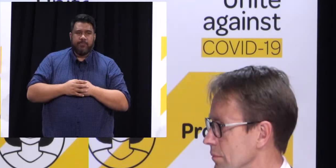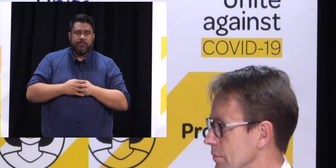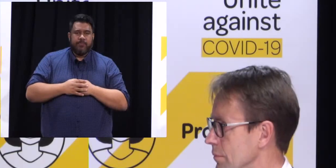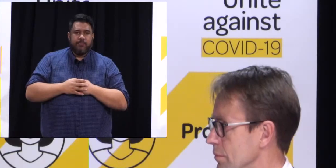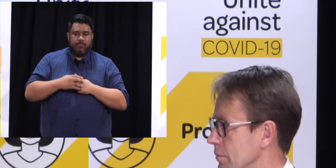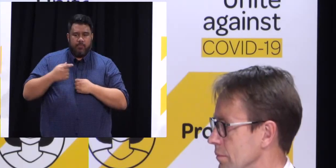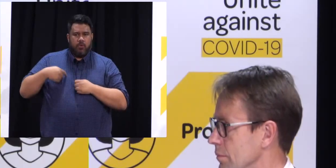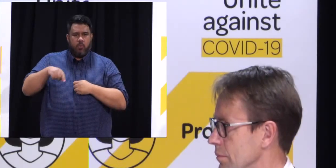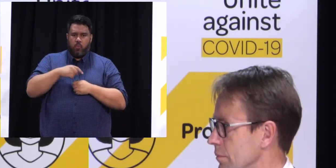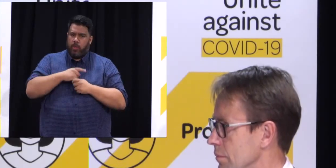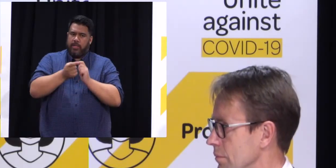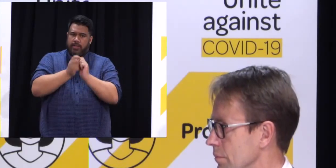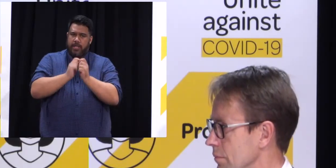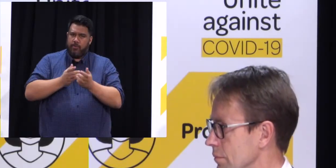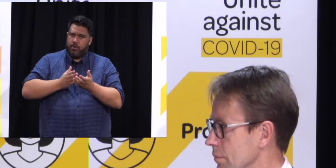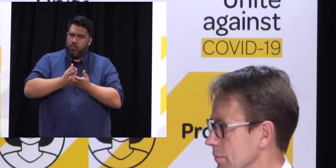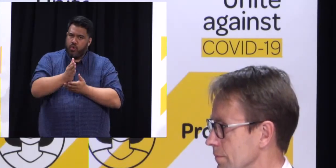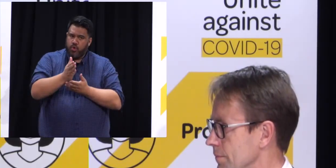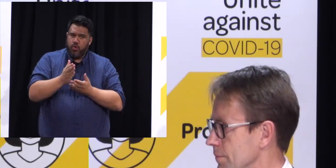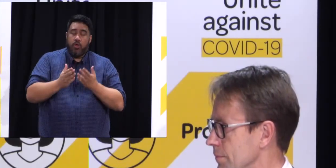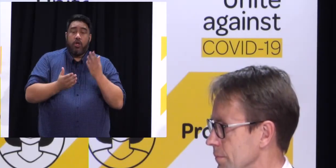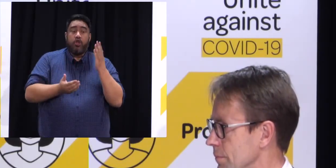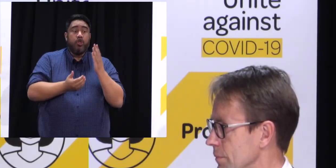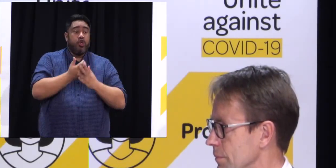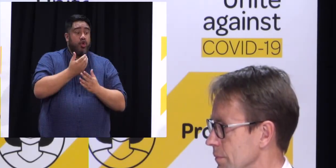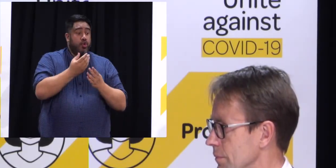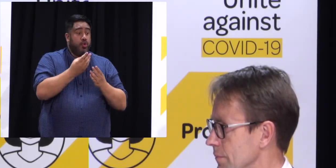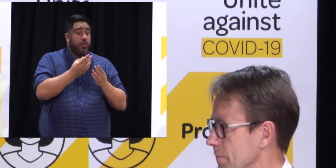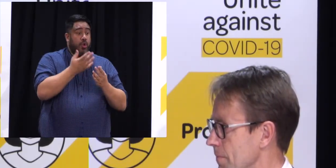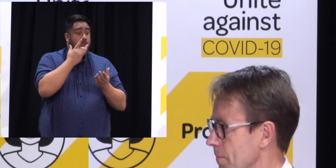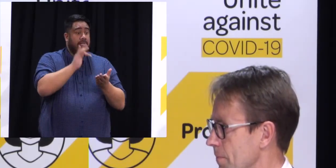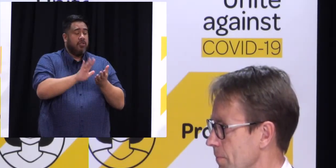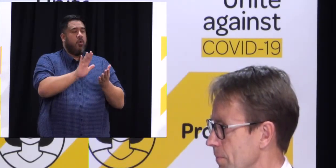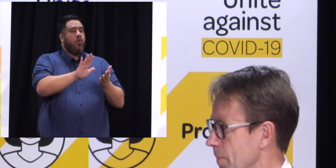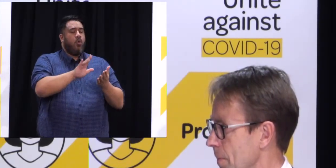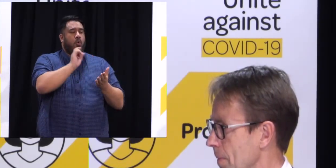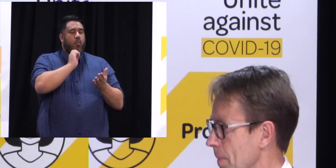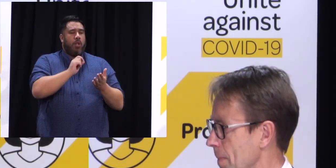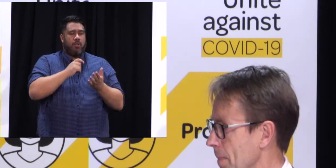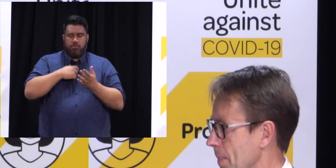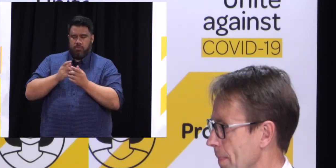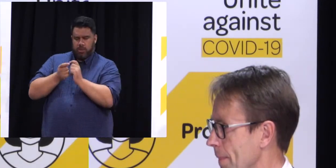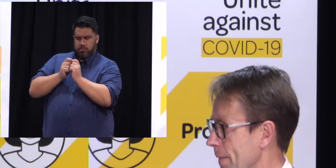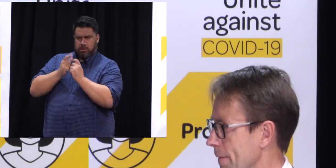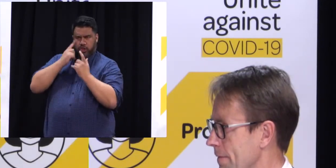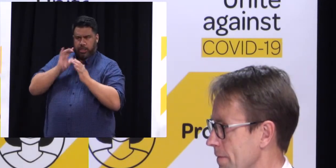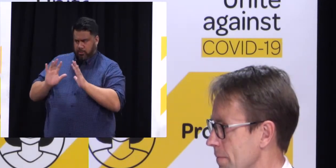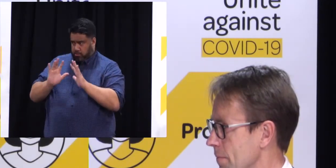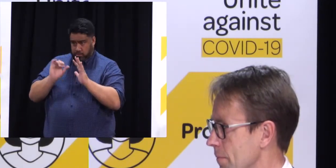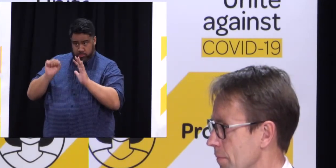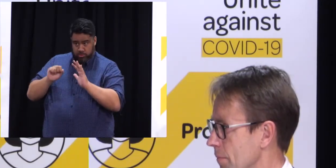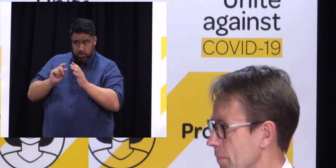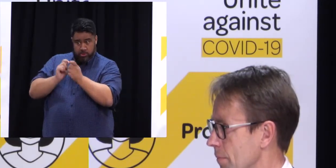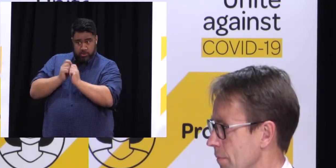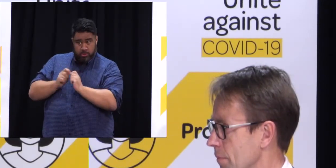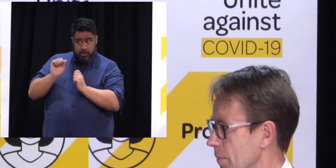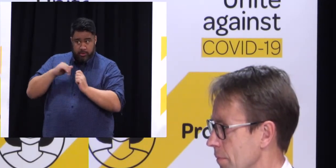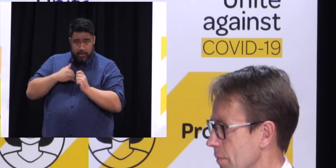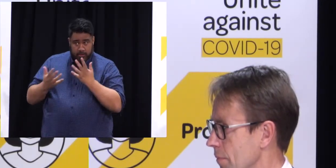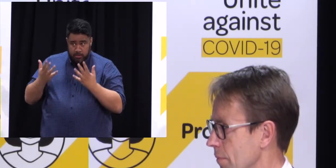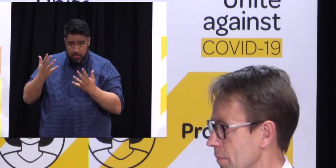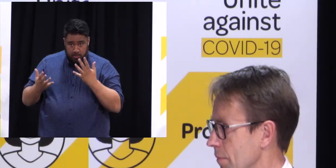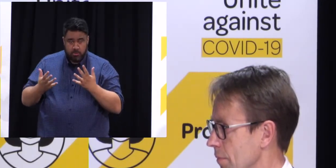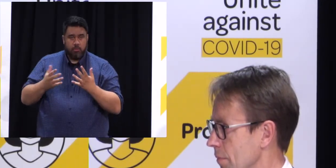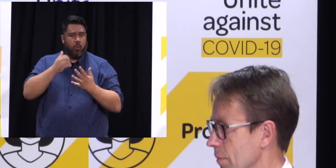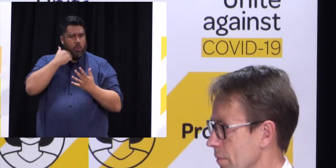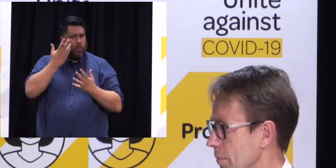way through. Whenever we have a new advice or a new experience ourselves, we'll check our settings and whether or not they're fit for purpose from our experience with